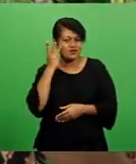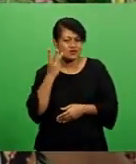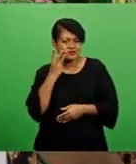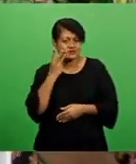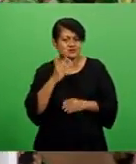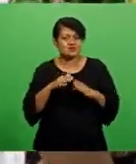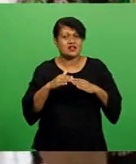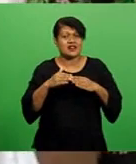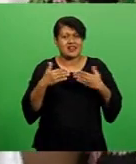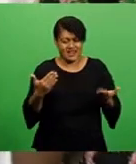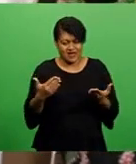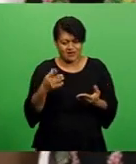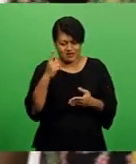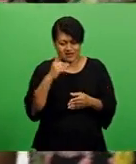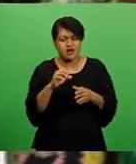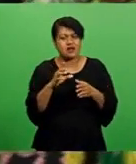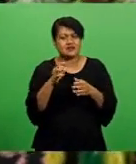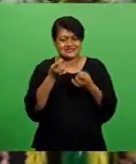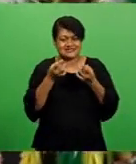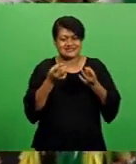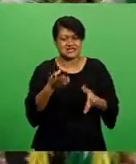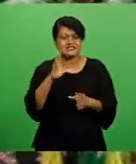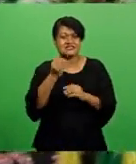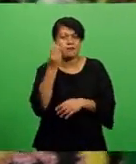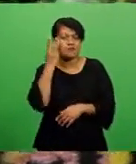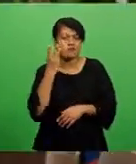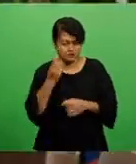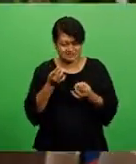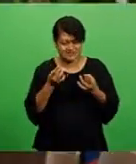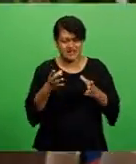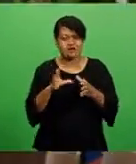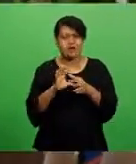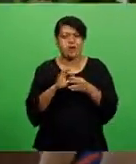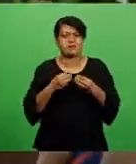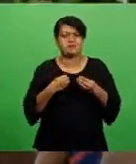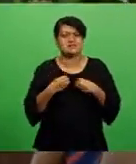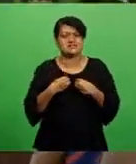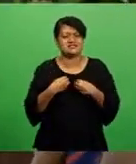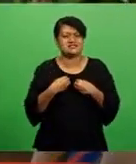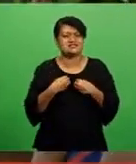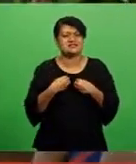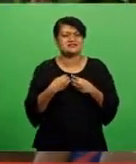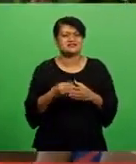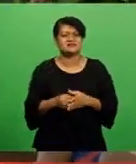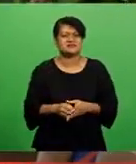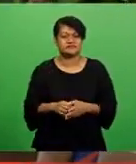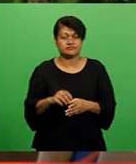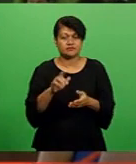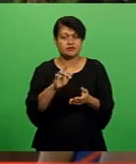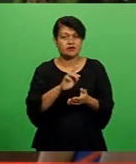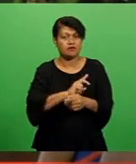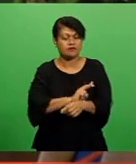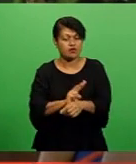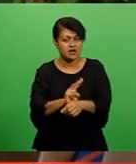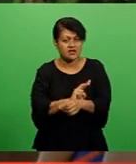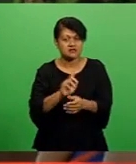and some have started their own business employing other women. The Makoi Women's Vocational Center provides free